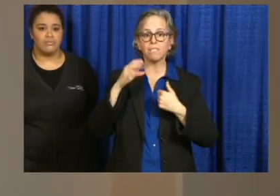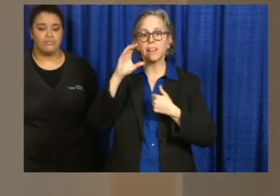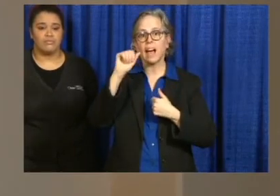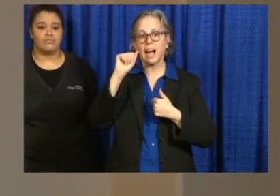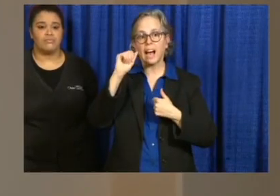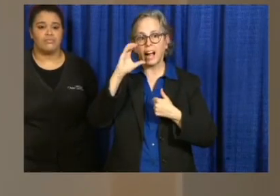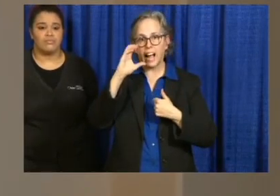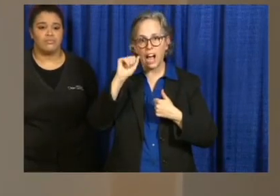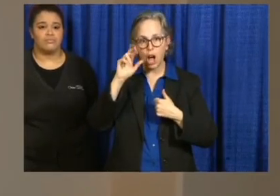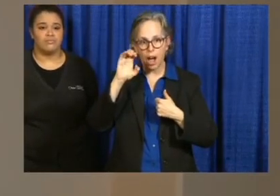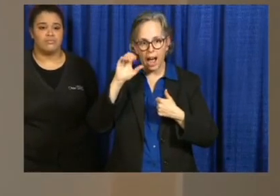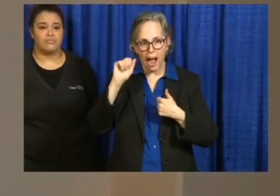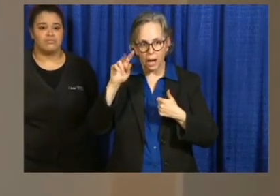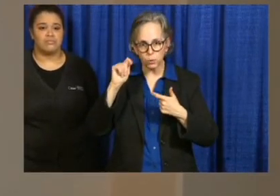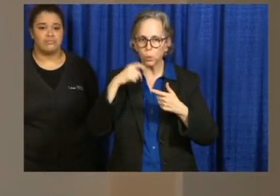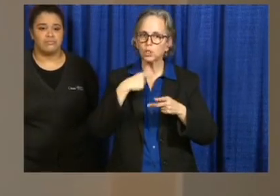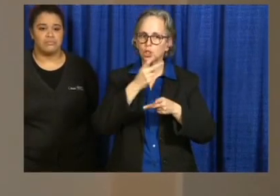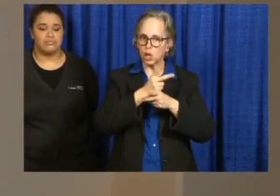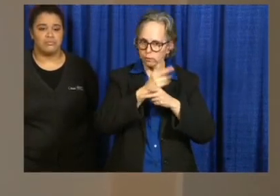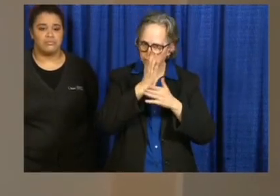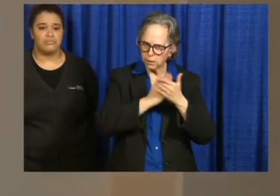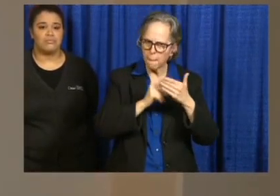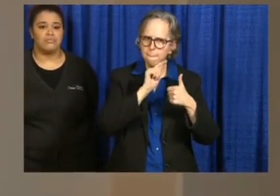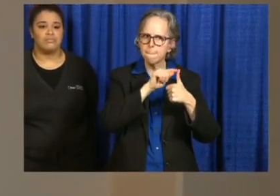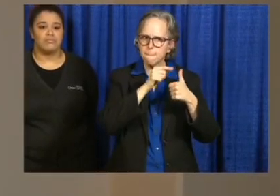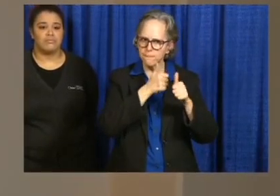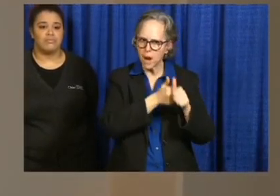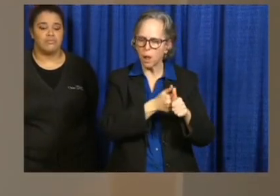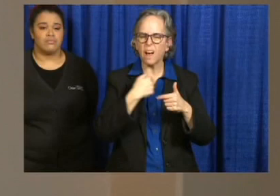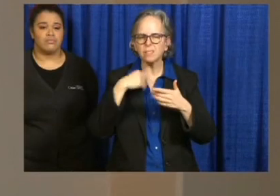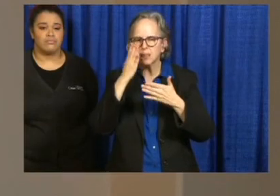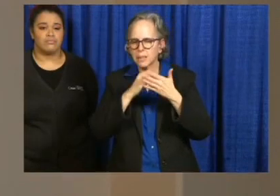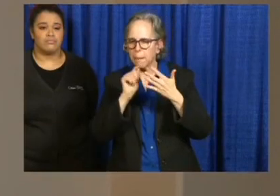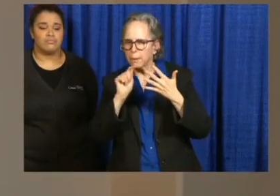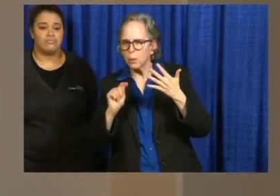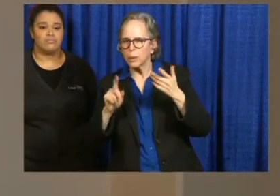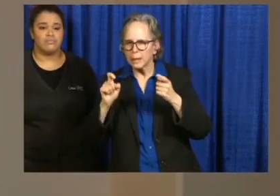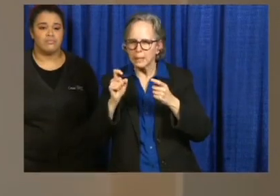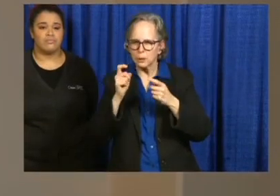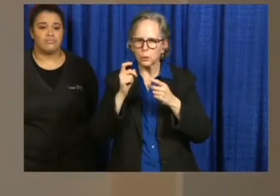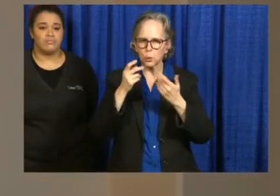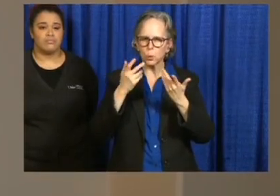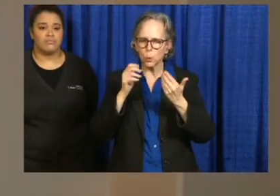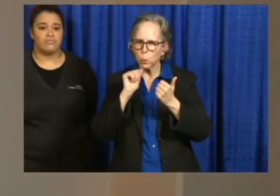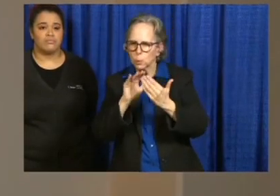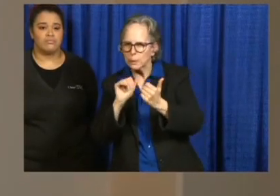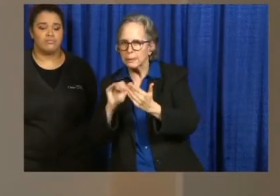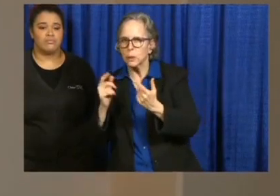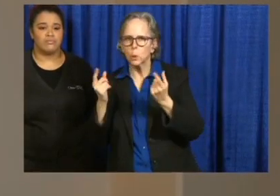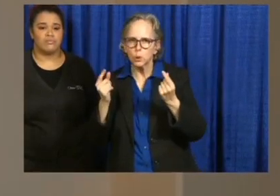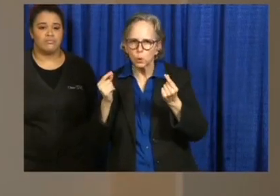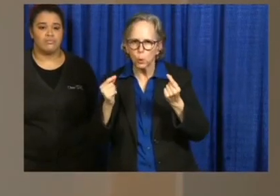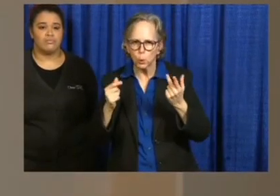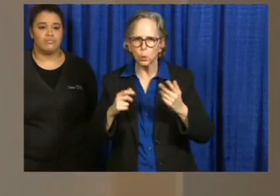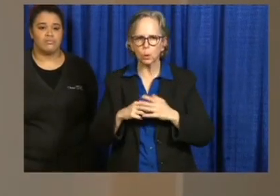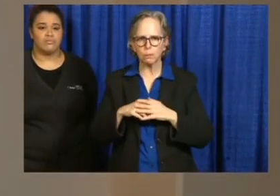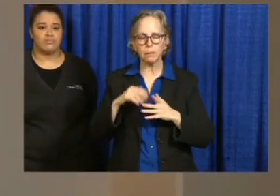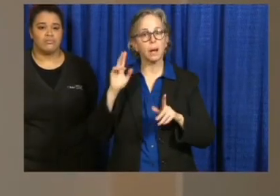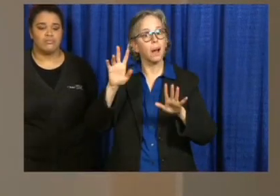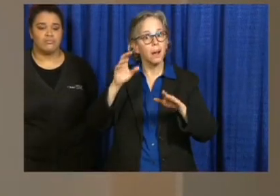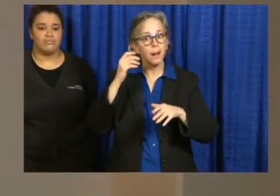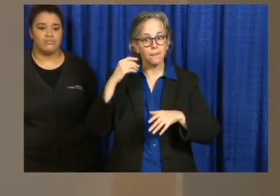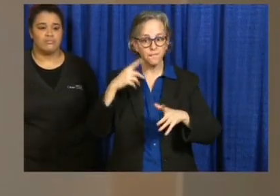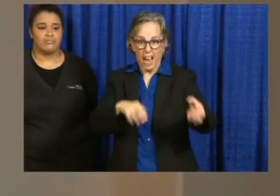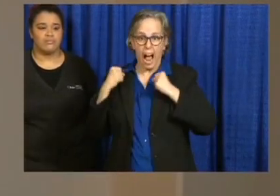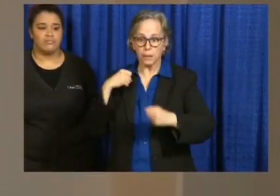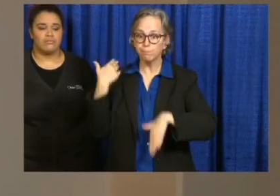then they have the remainder of that list, which they cut down and approve. I'm sure that's the process they're going through right